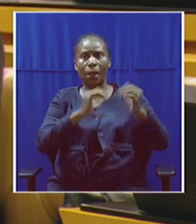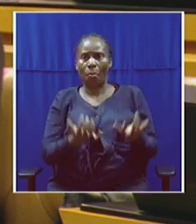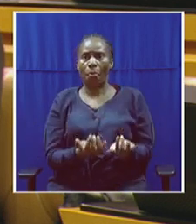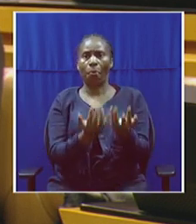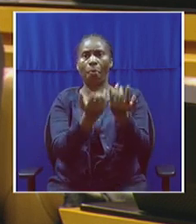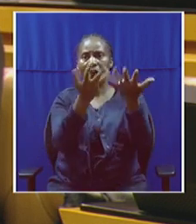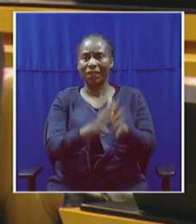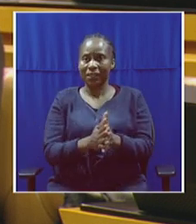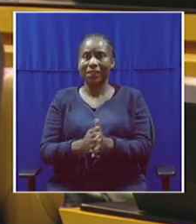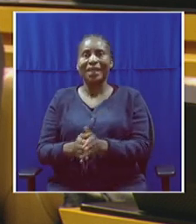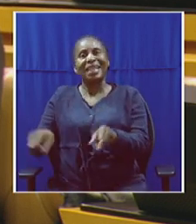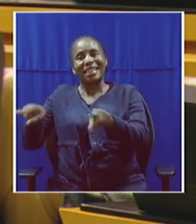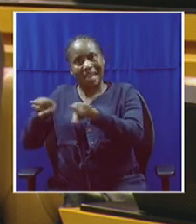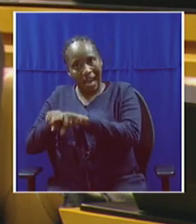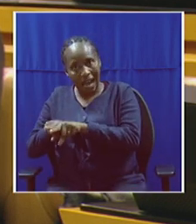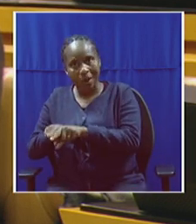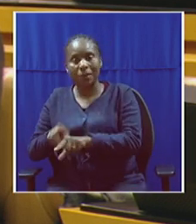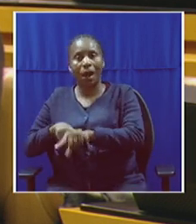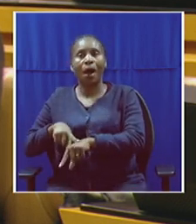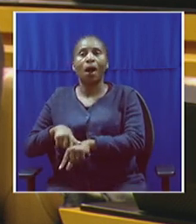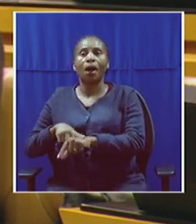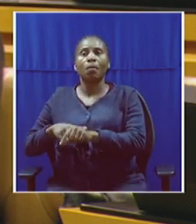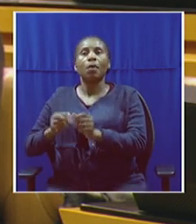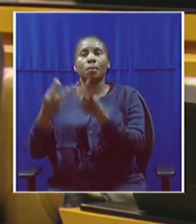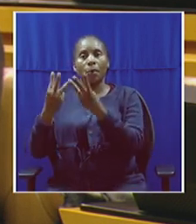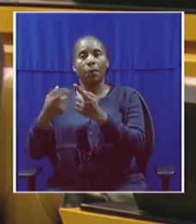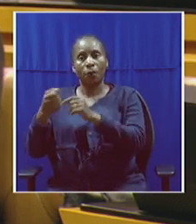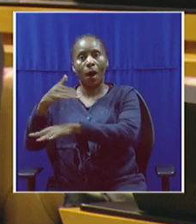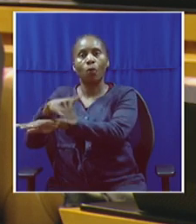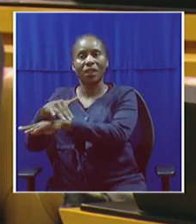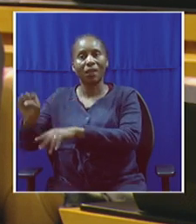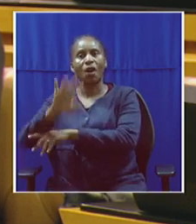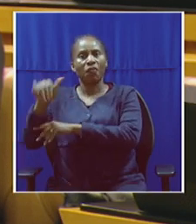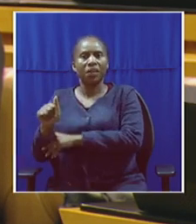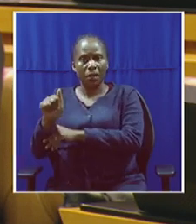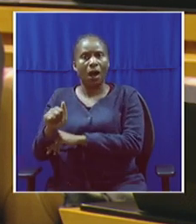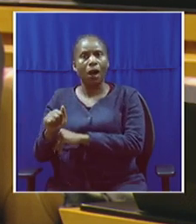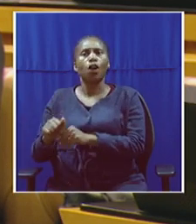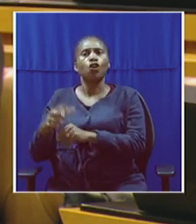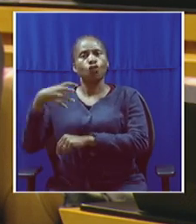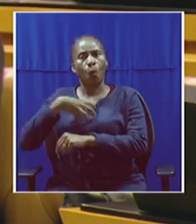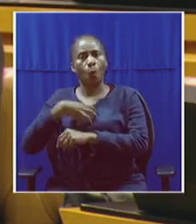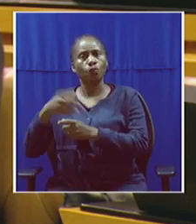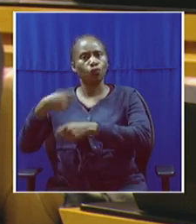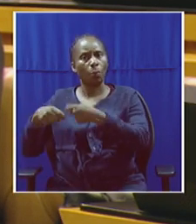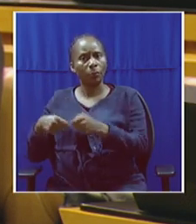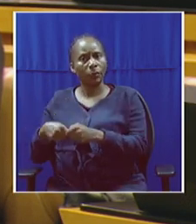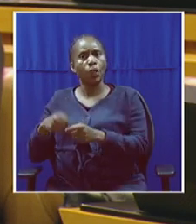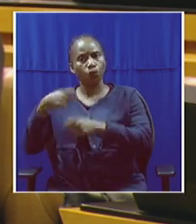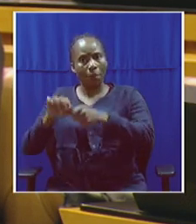will need to be redefined properly so that we don't get confused by this issue